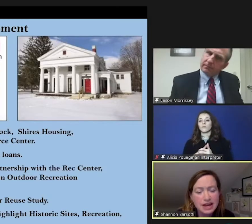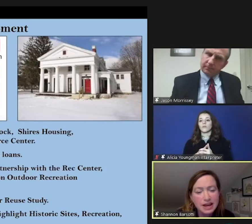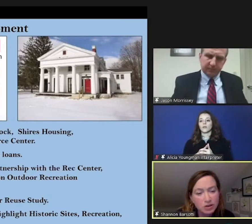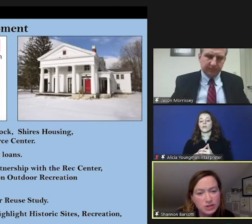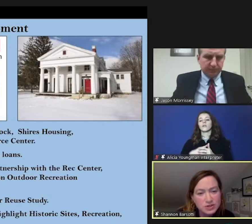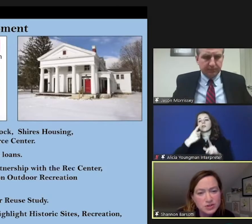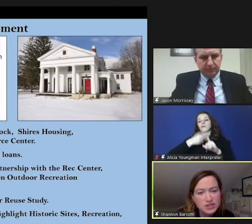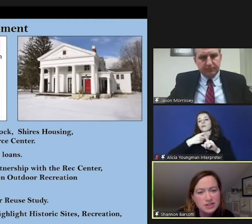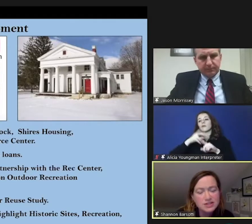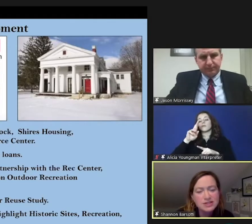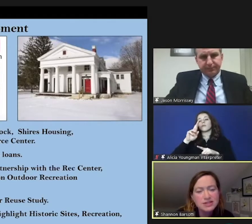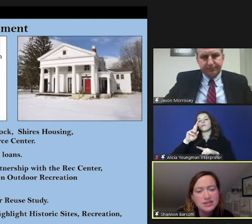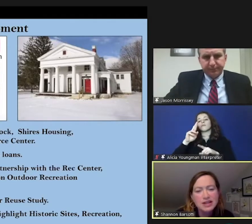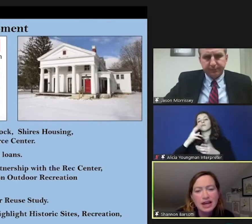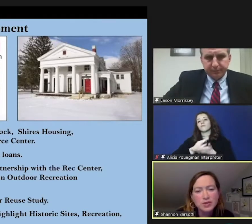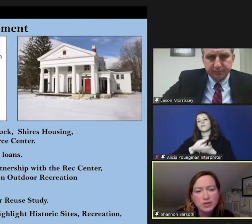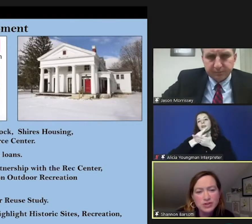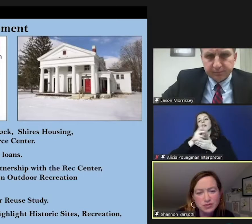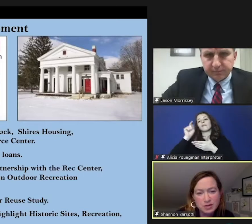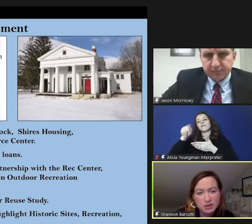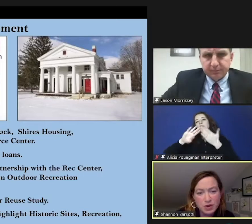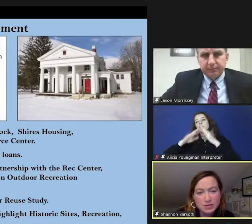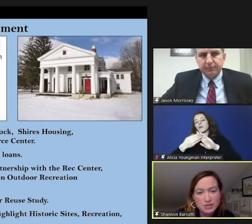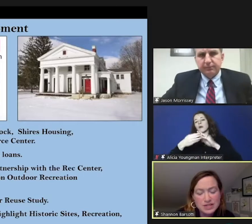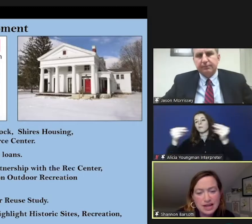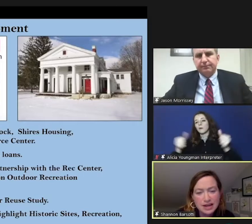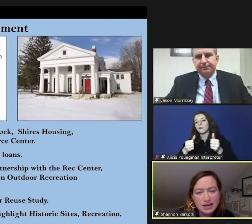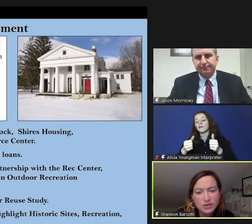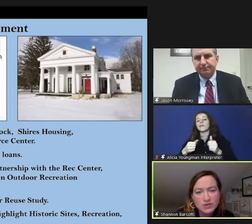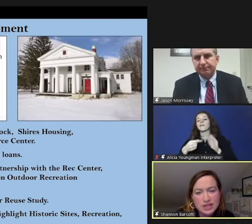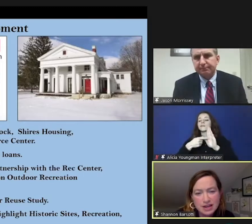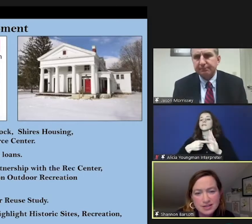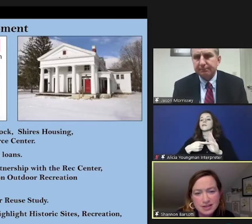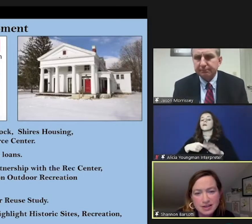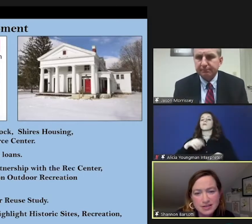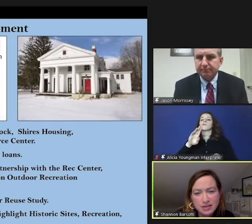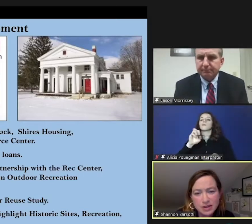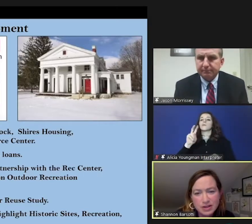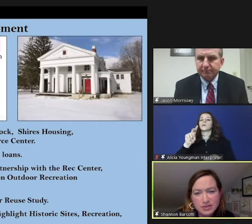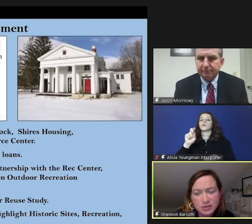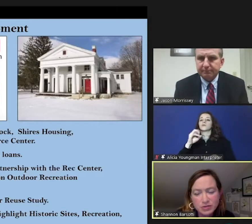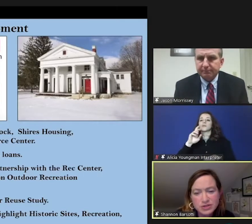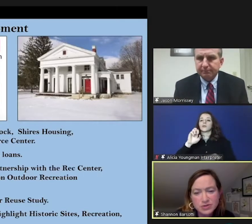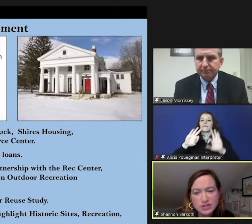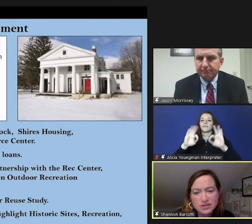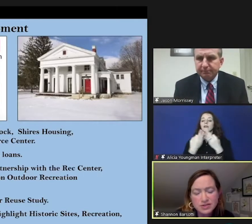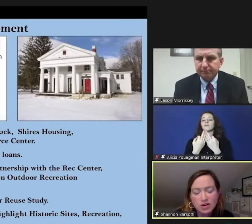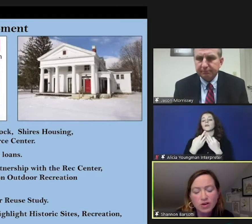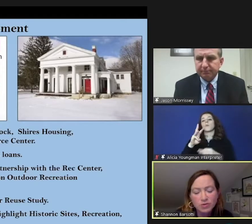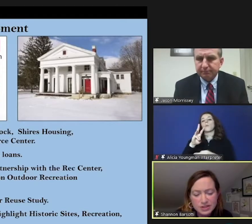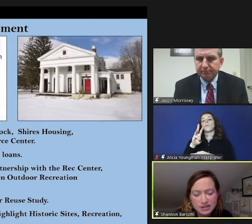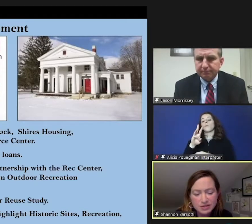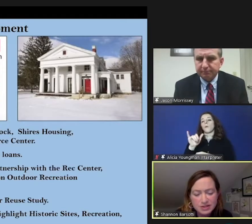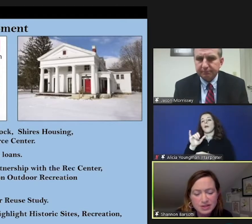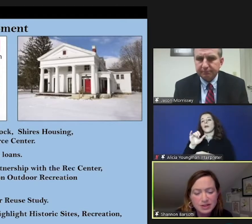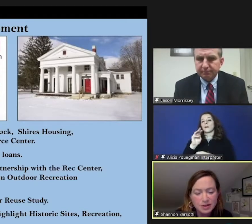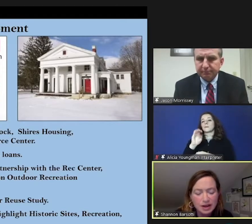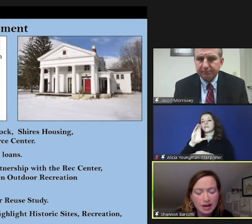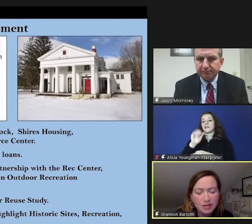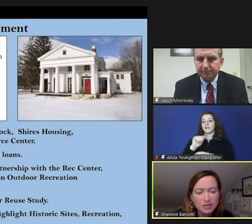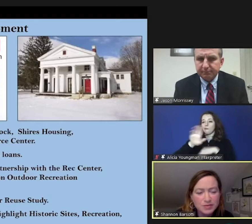affordable housing, Hale Resources, the Berkshire Family YMCA, UCS, and Sunrise Family Resource Center all